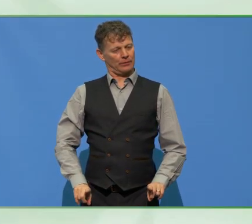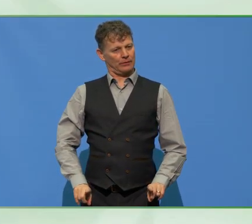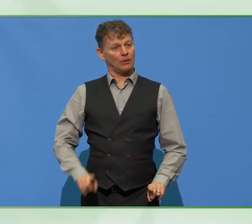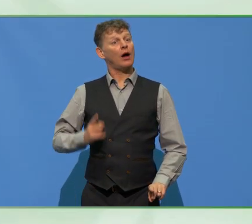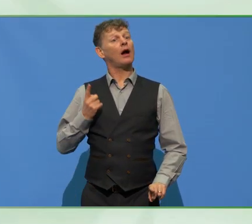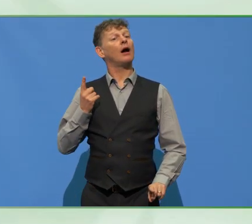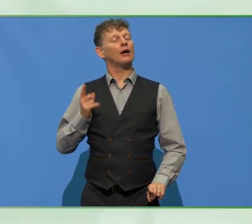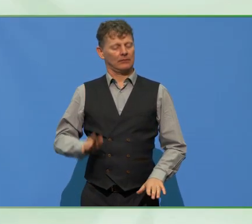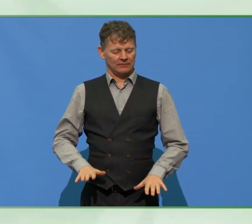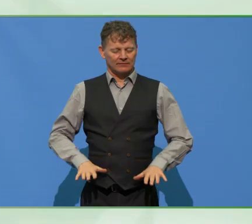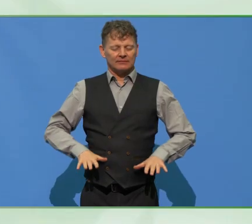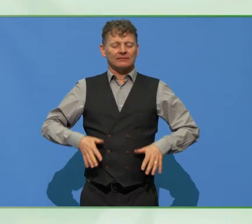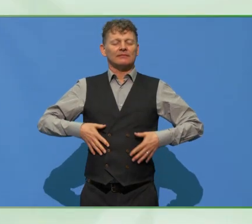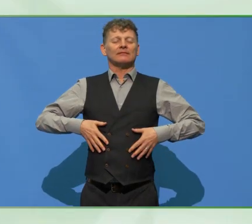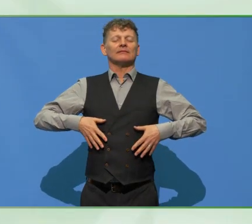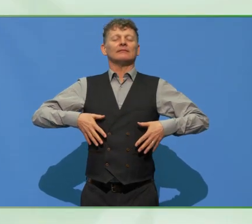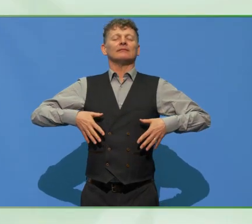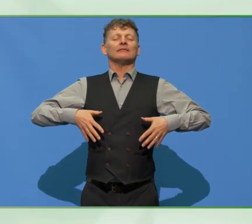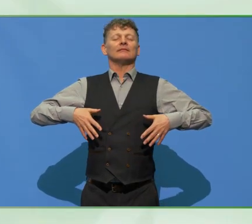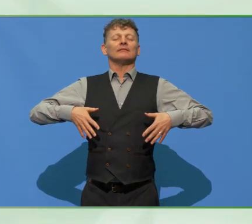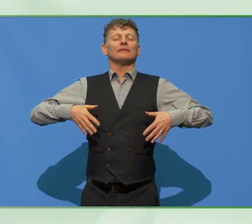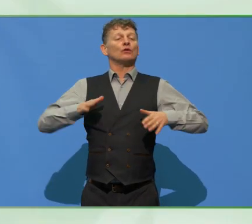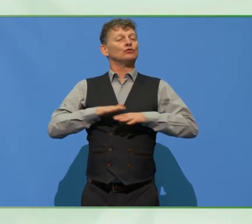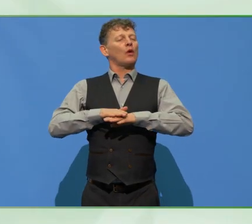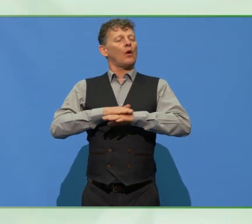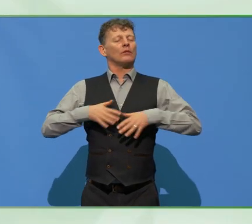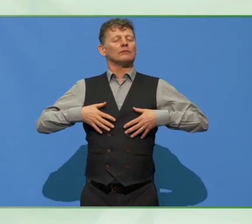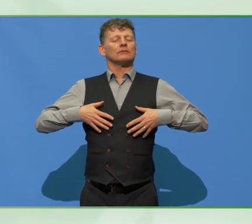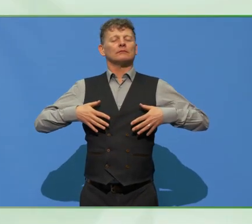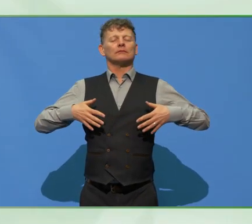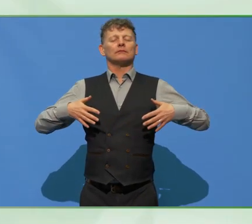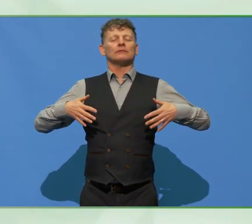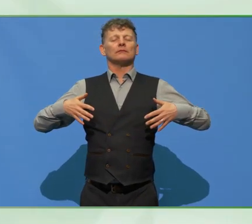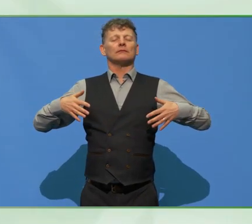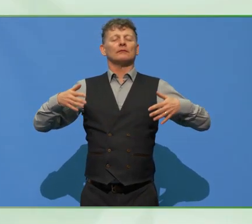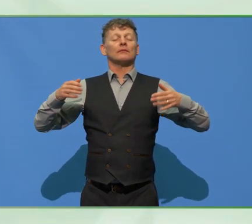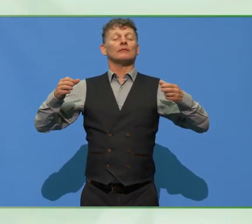One more time, big breath in, maybe a little slower,